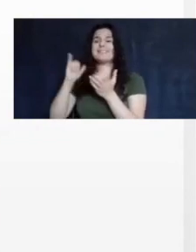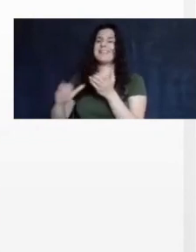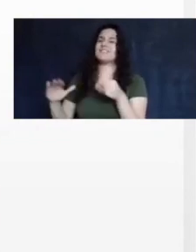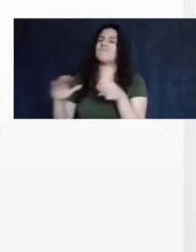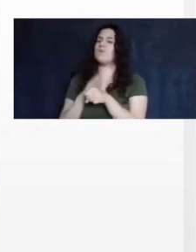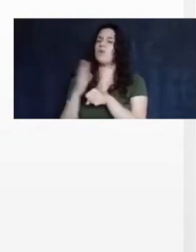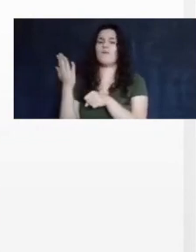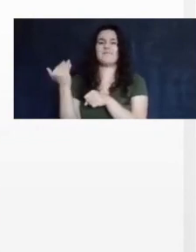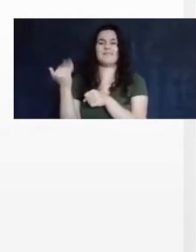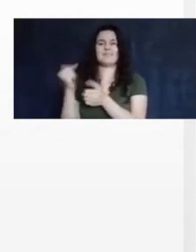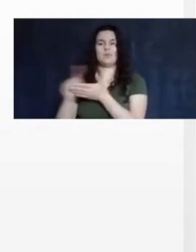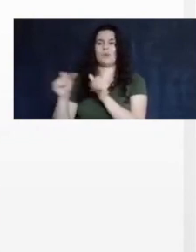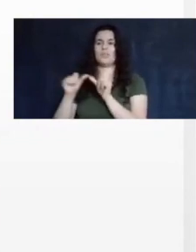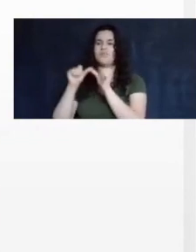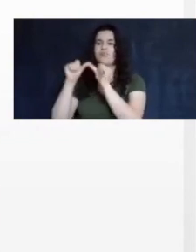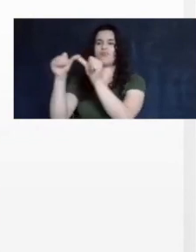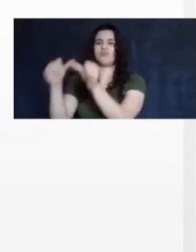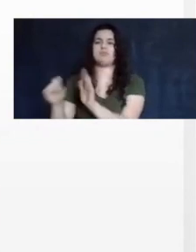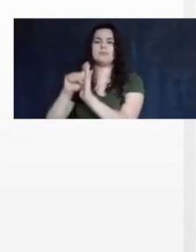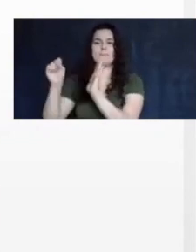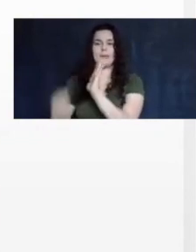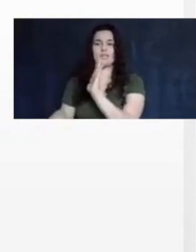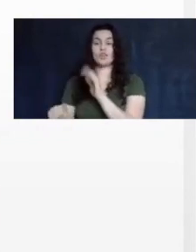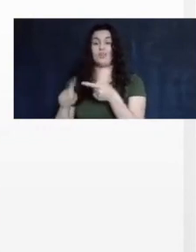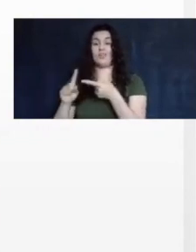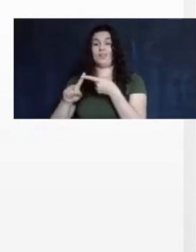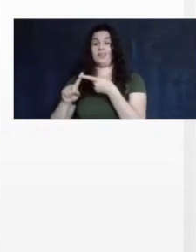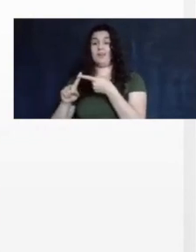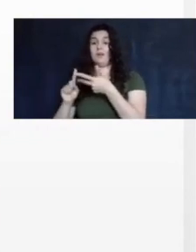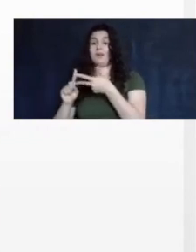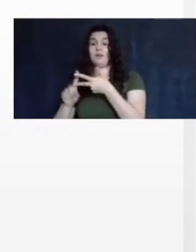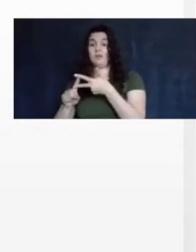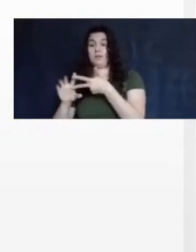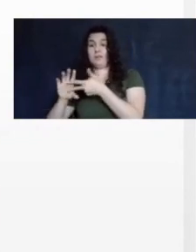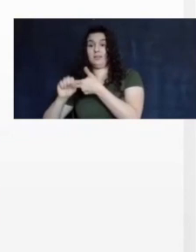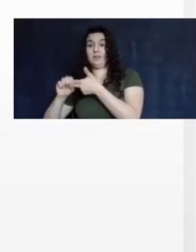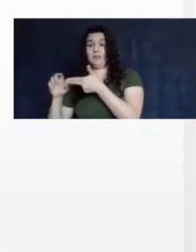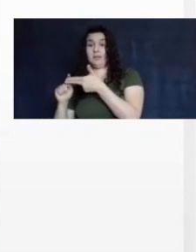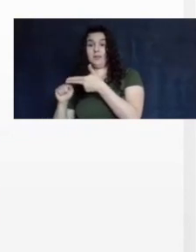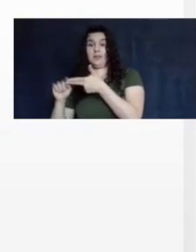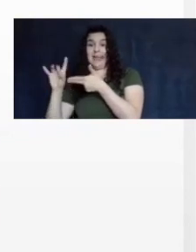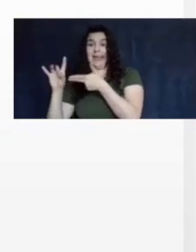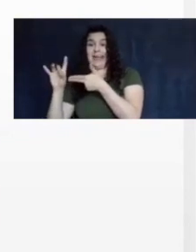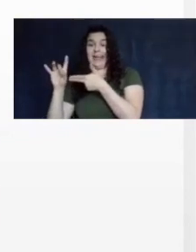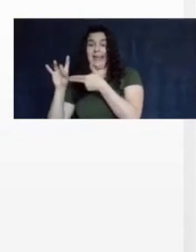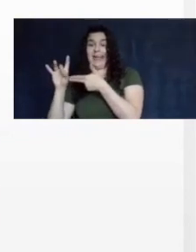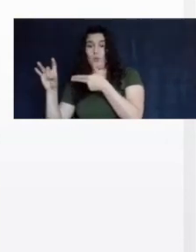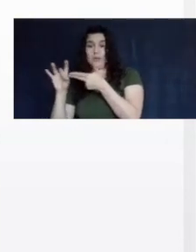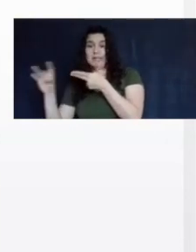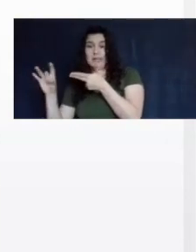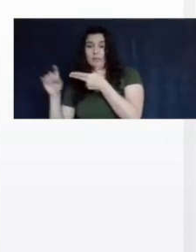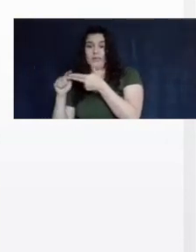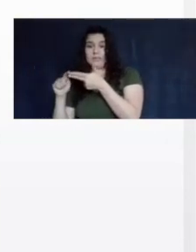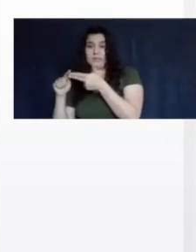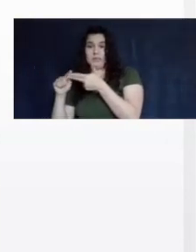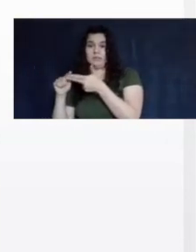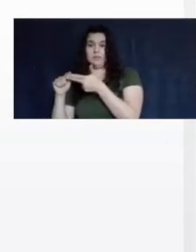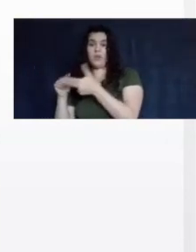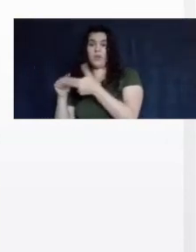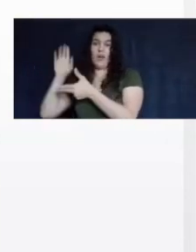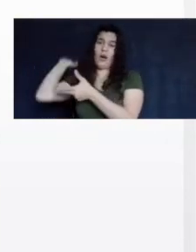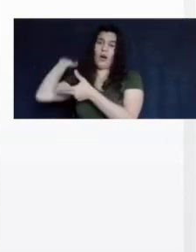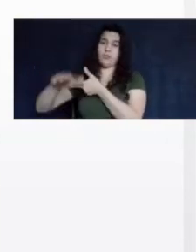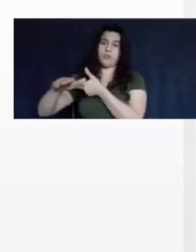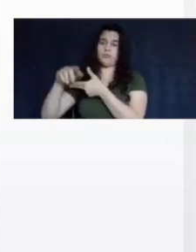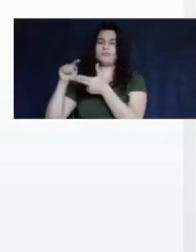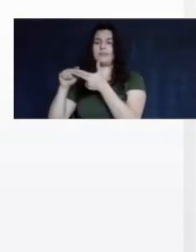of the semester, and the other 2 courses are 8 weeks. So you take 9 hours every fall and spring as you matriculate through the program, but you're never